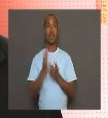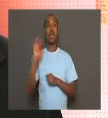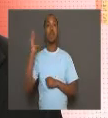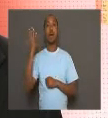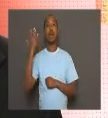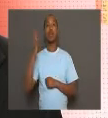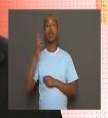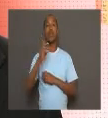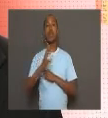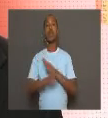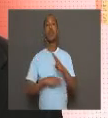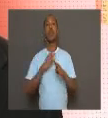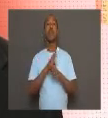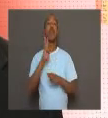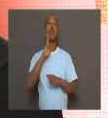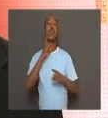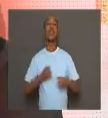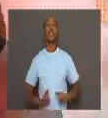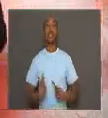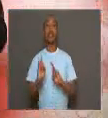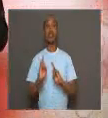of the global water system.